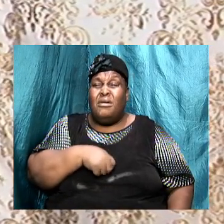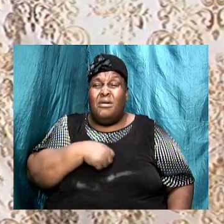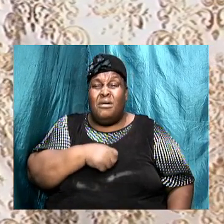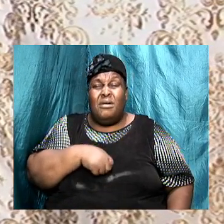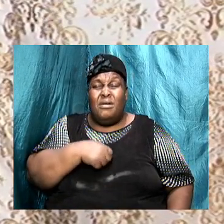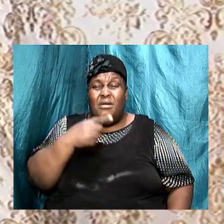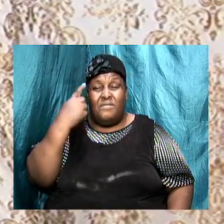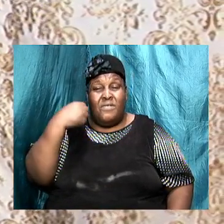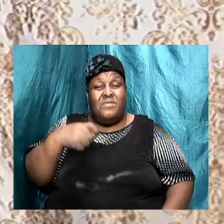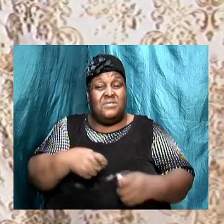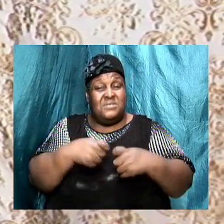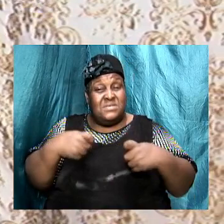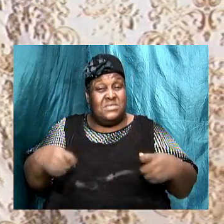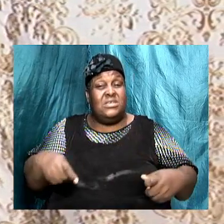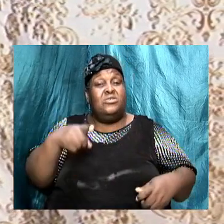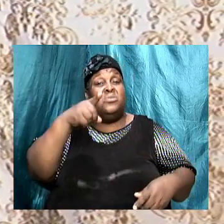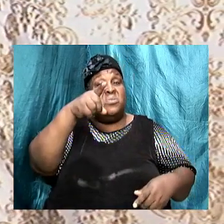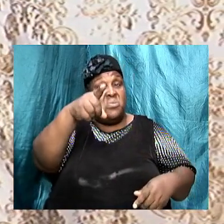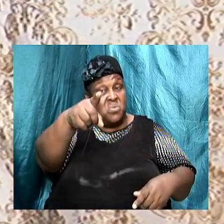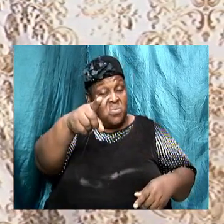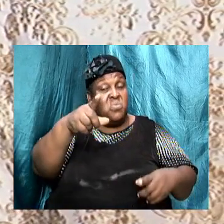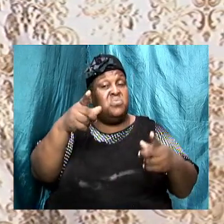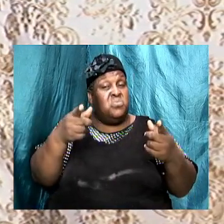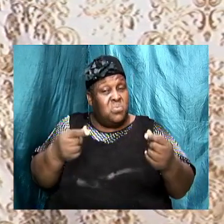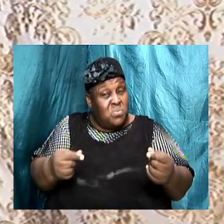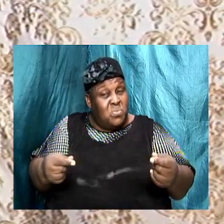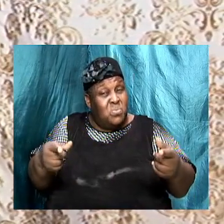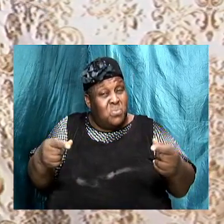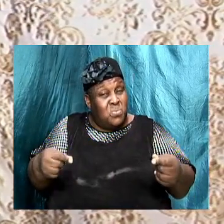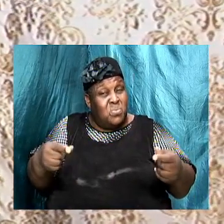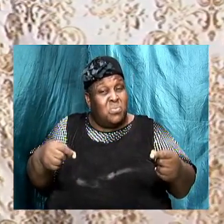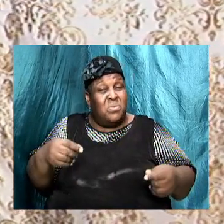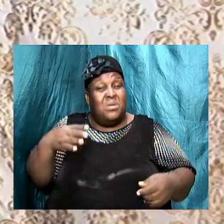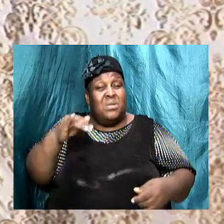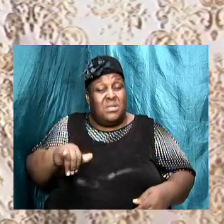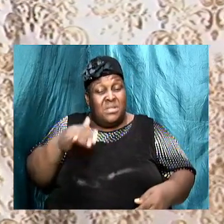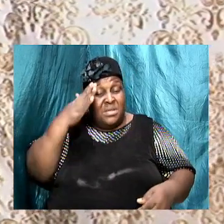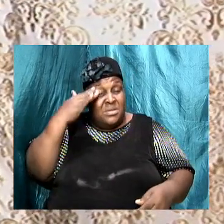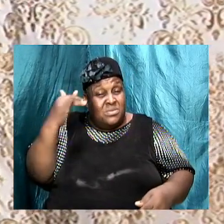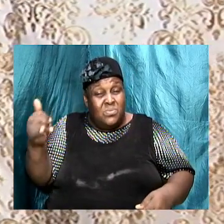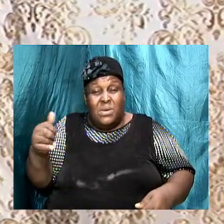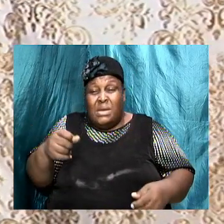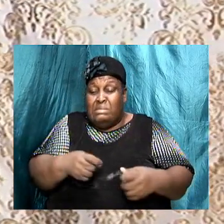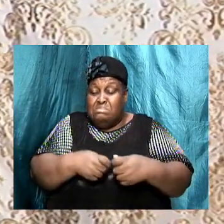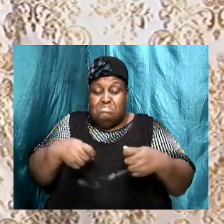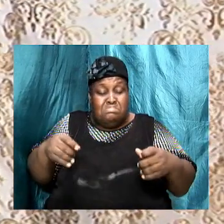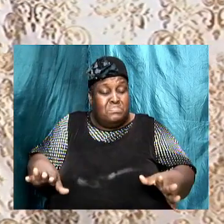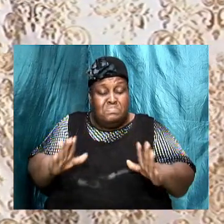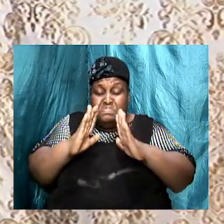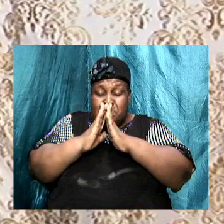committed. And this is why the sinner's prayer cannot work.